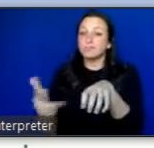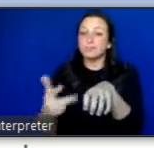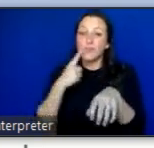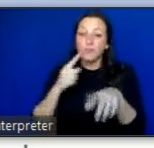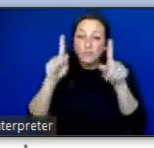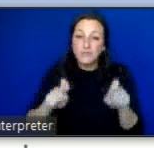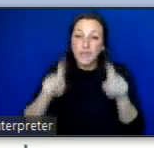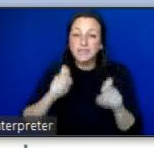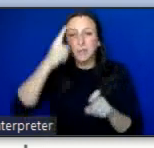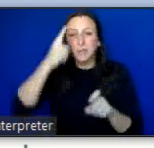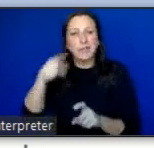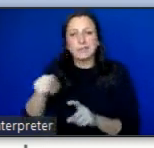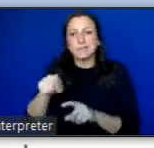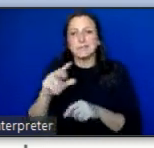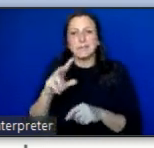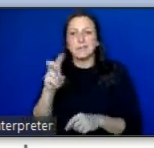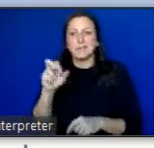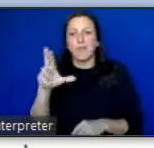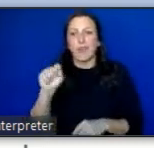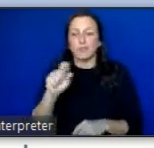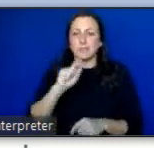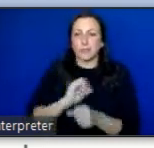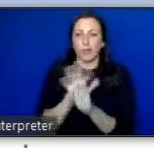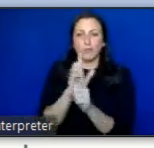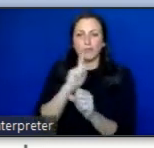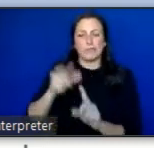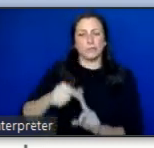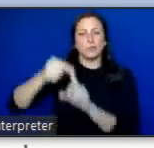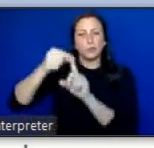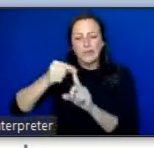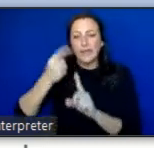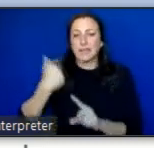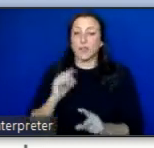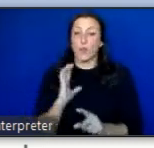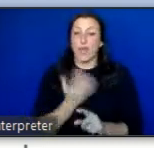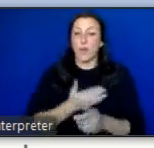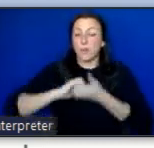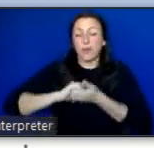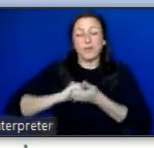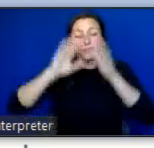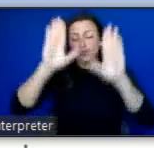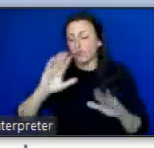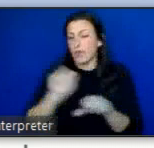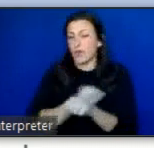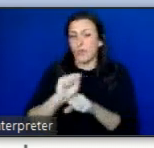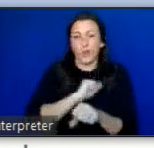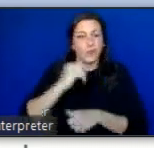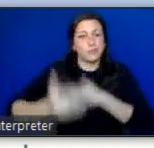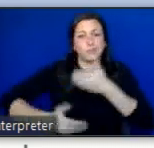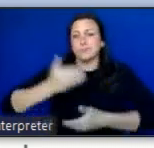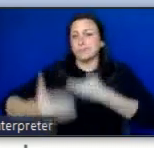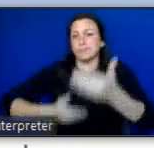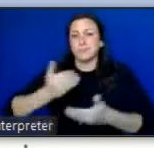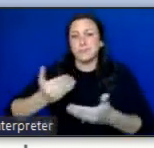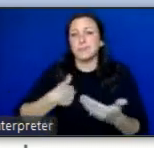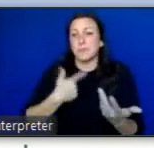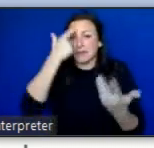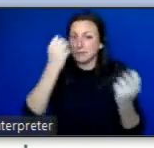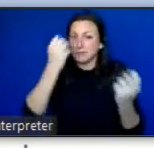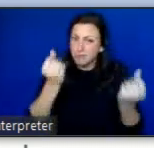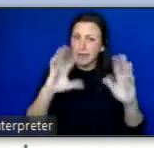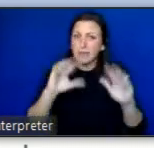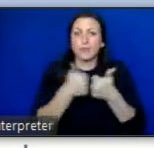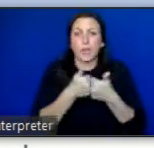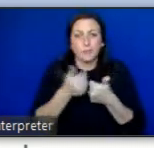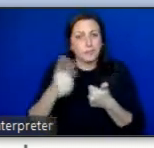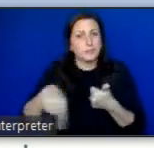Our laboratory partners have just done an absolutely wonderful job every step of the way in meeting the challenges here. So